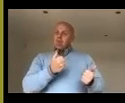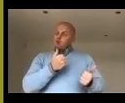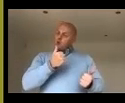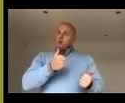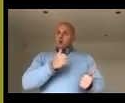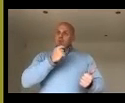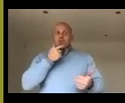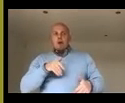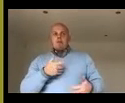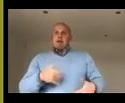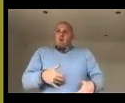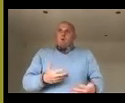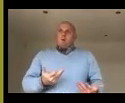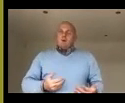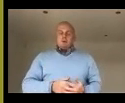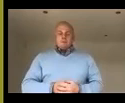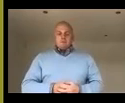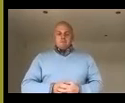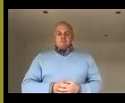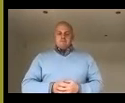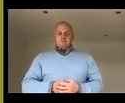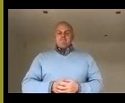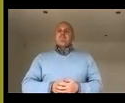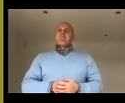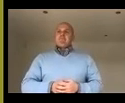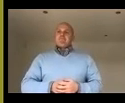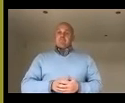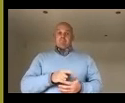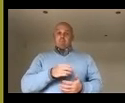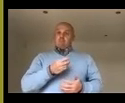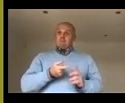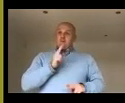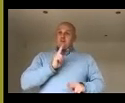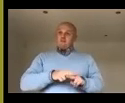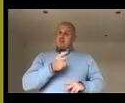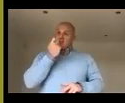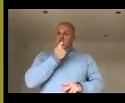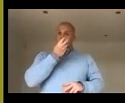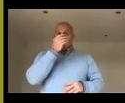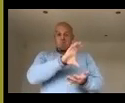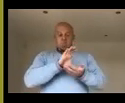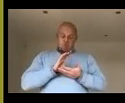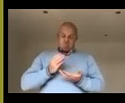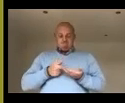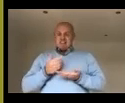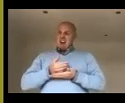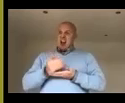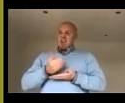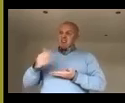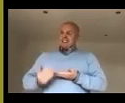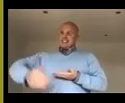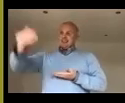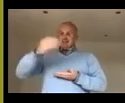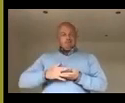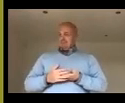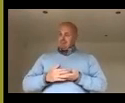amount of time. The money has to be spent by the end of January. next year. So this is quite an important aspect. It's